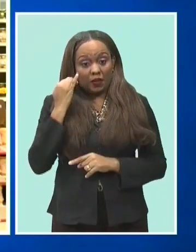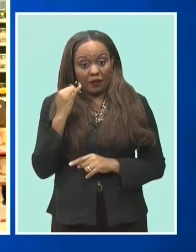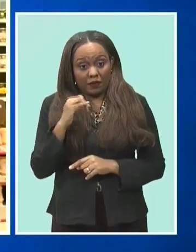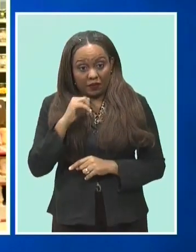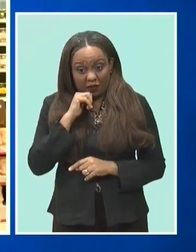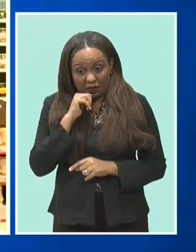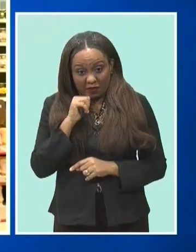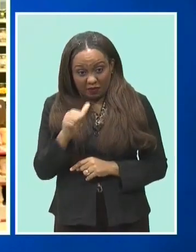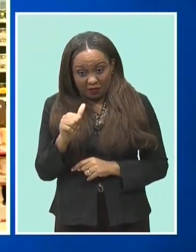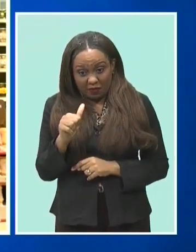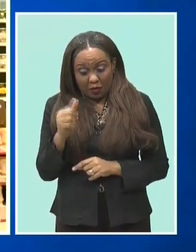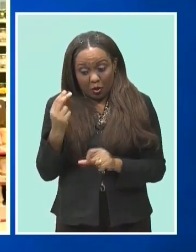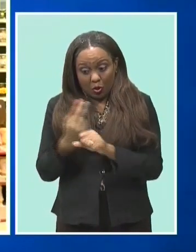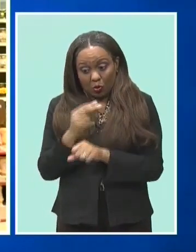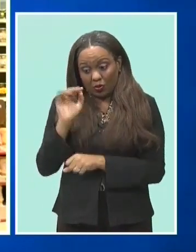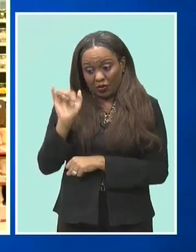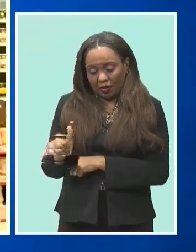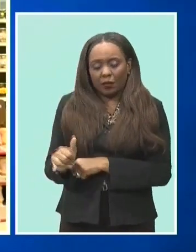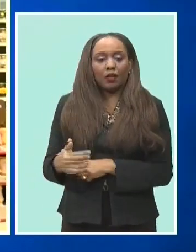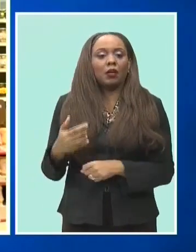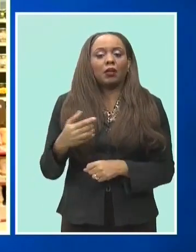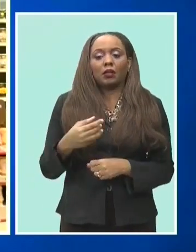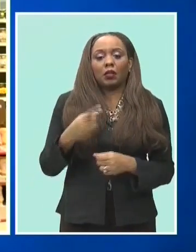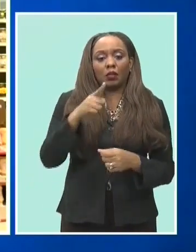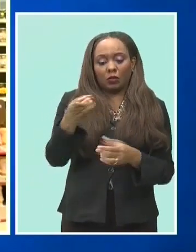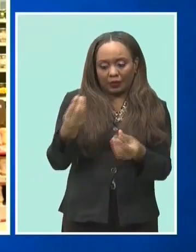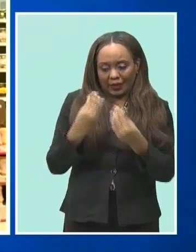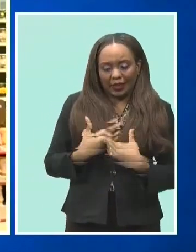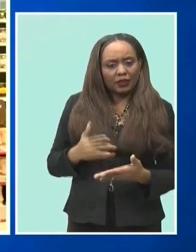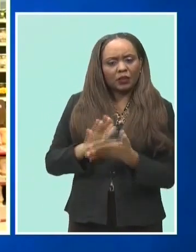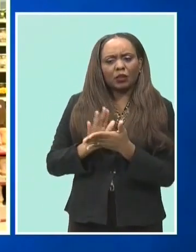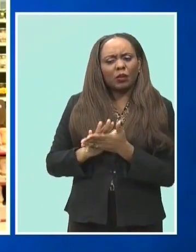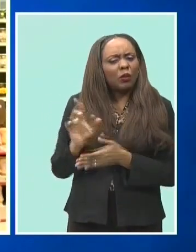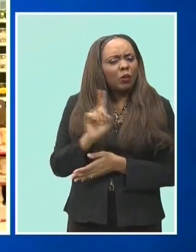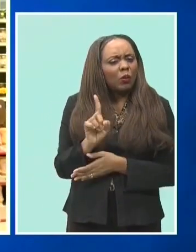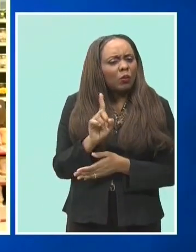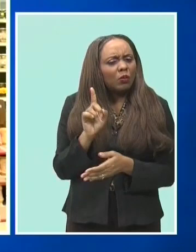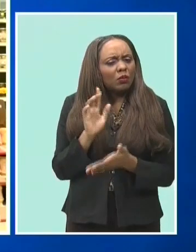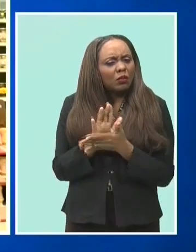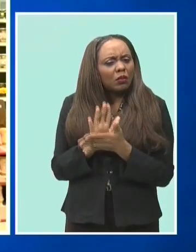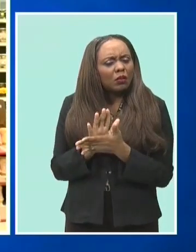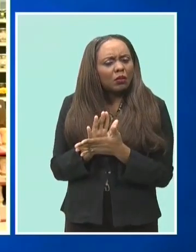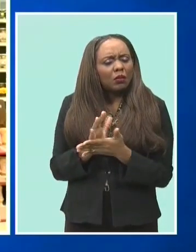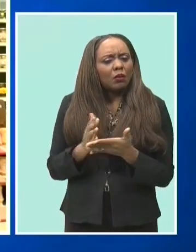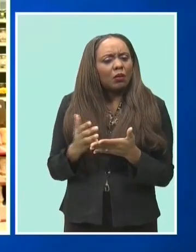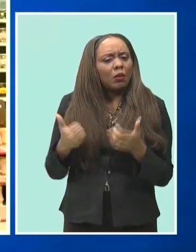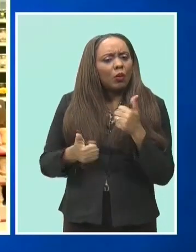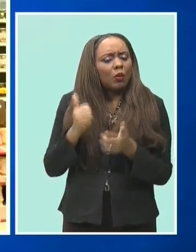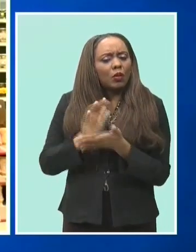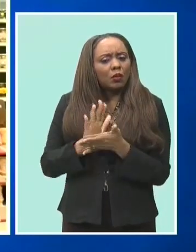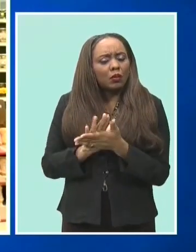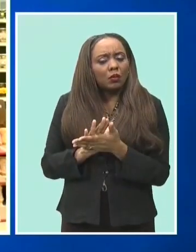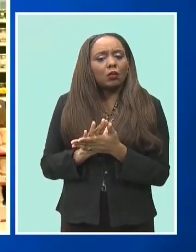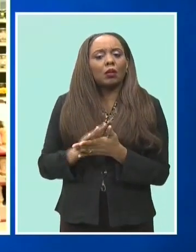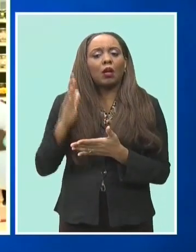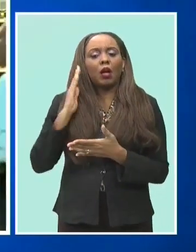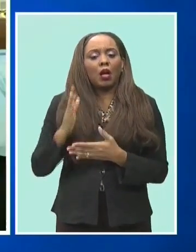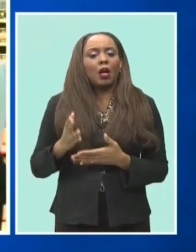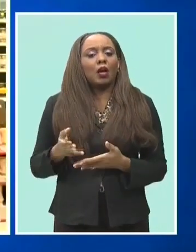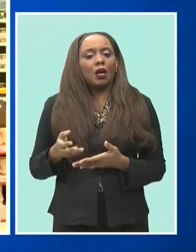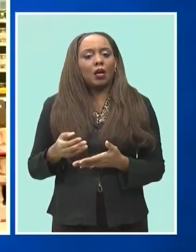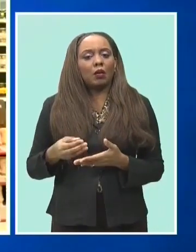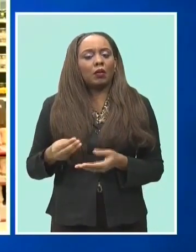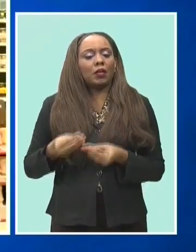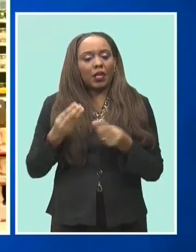you to tell us which school you were at and where you would get the uniforms from. So other than Yankee Garments benefited from this